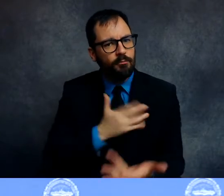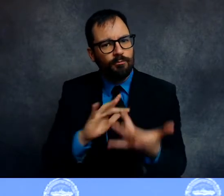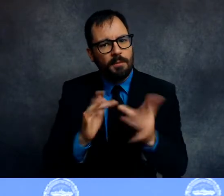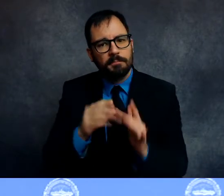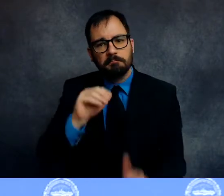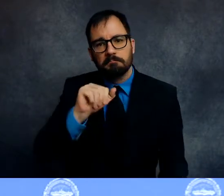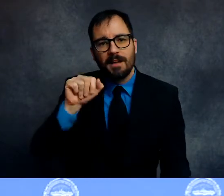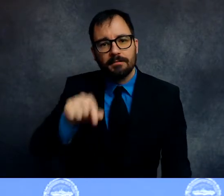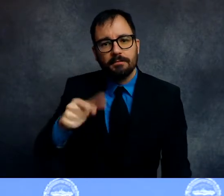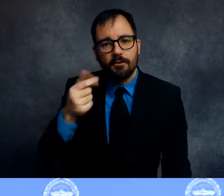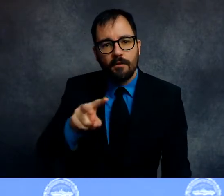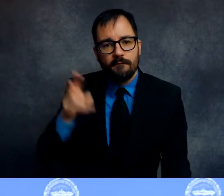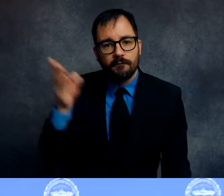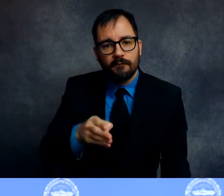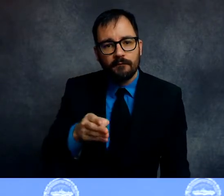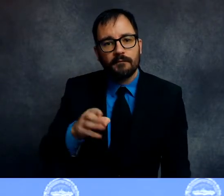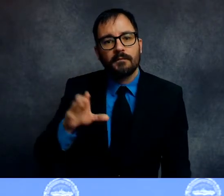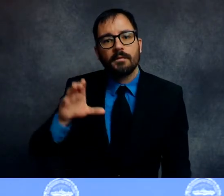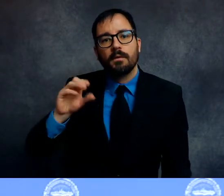go to